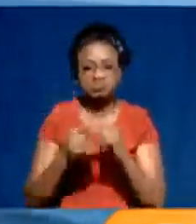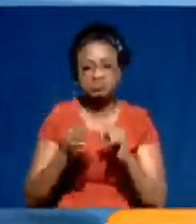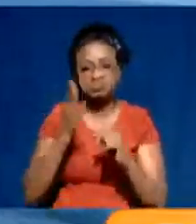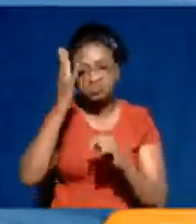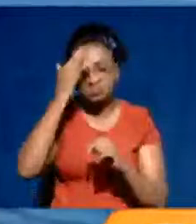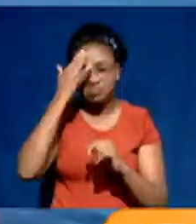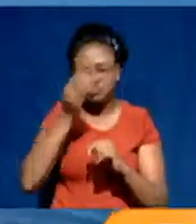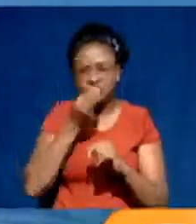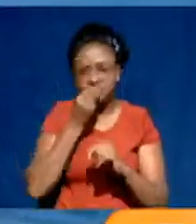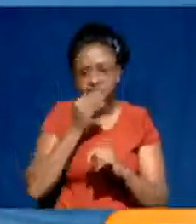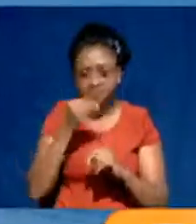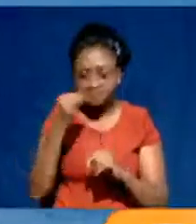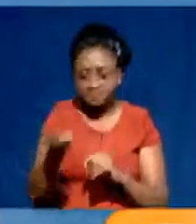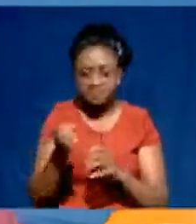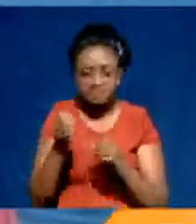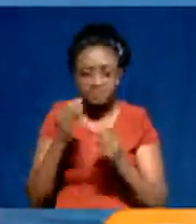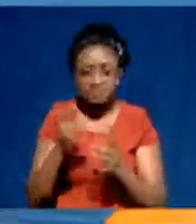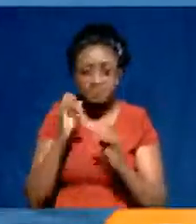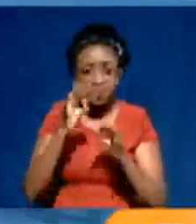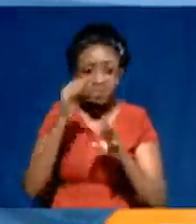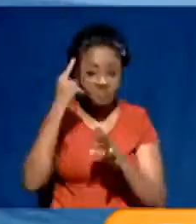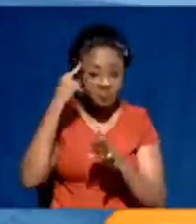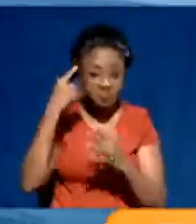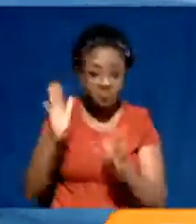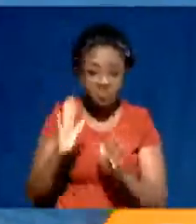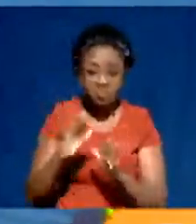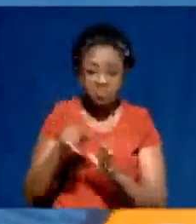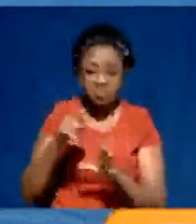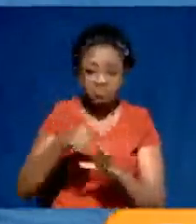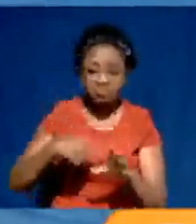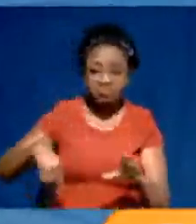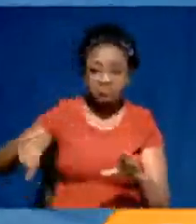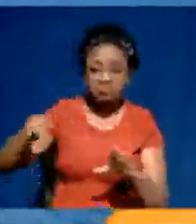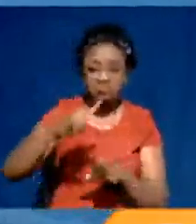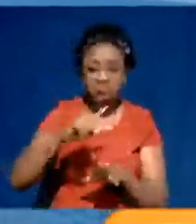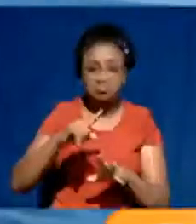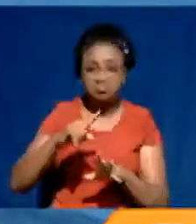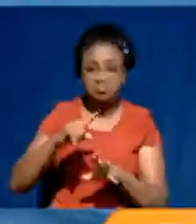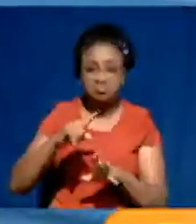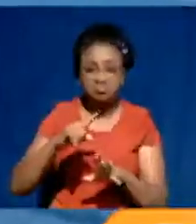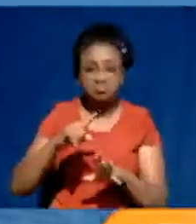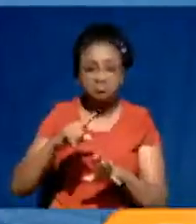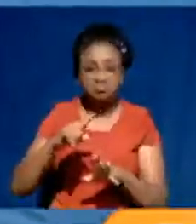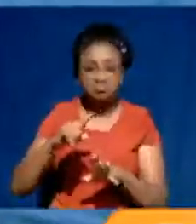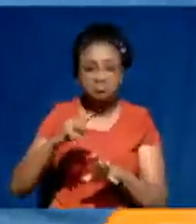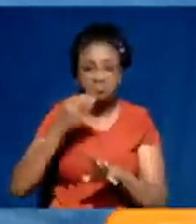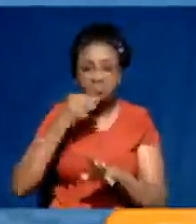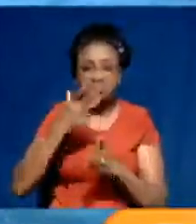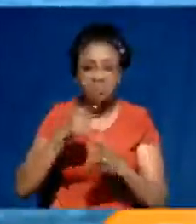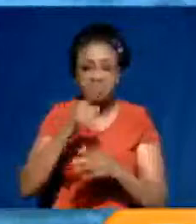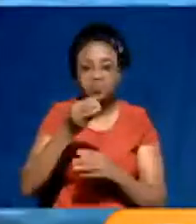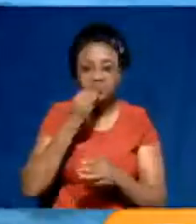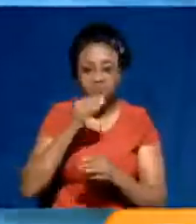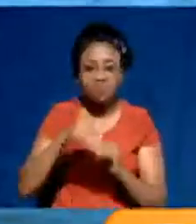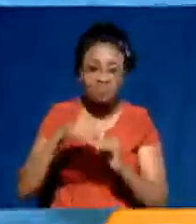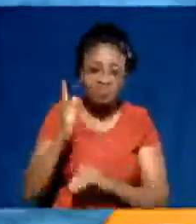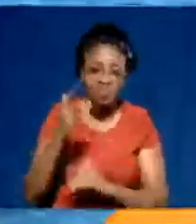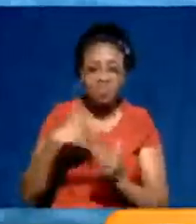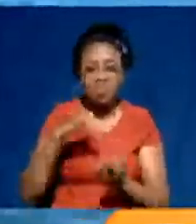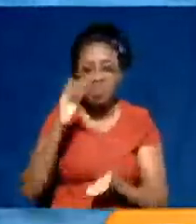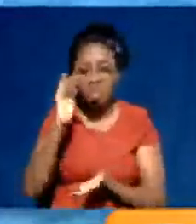fish. If you don't know the number, you could be feeding air, or you could be feeding less or more.